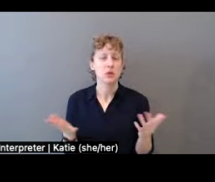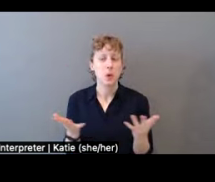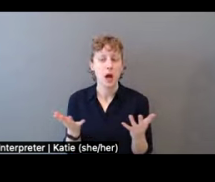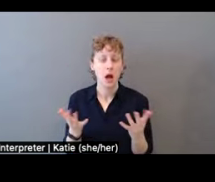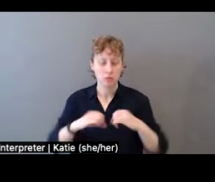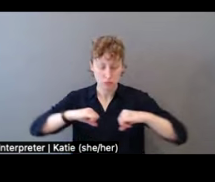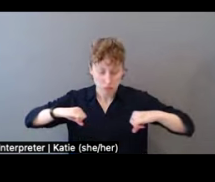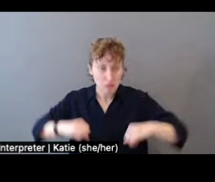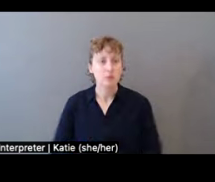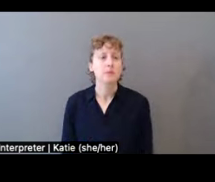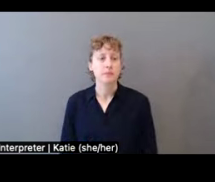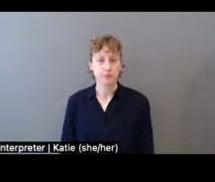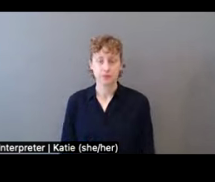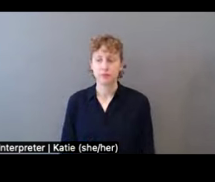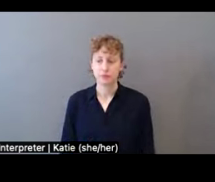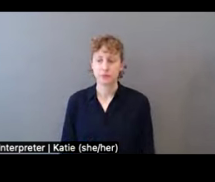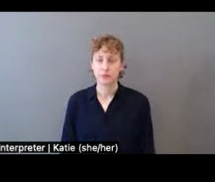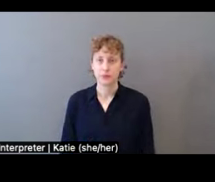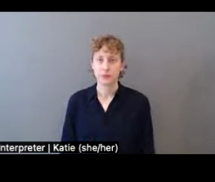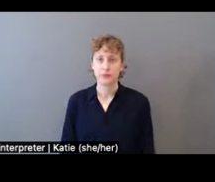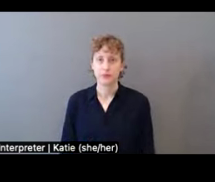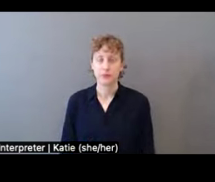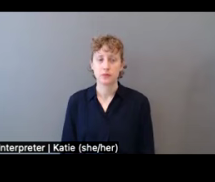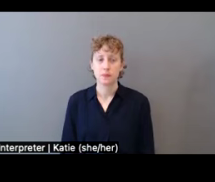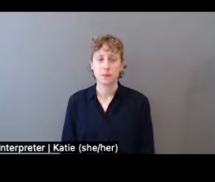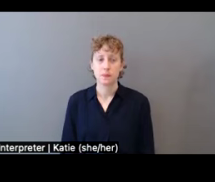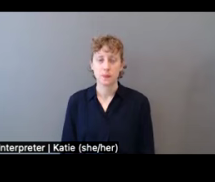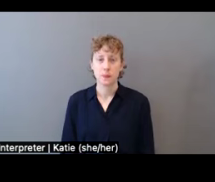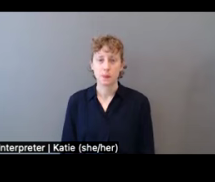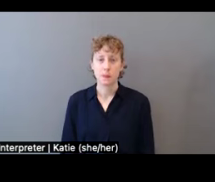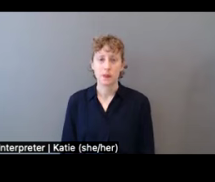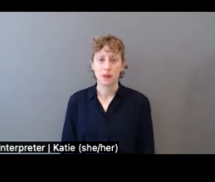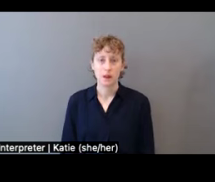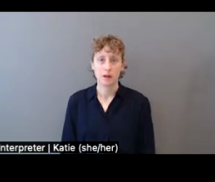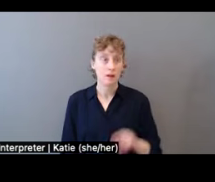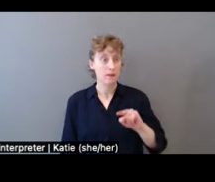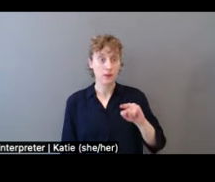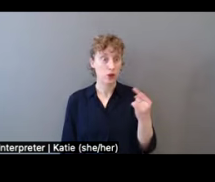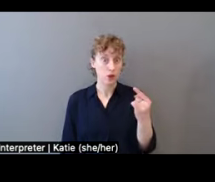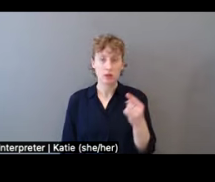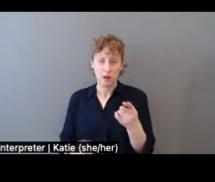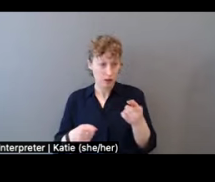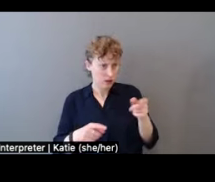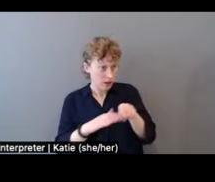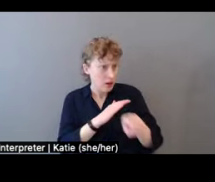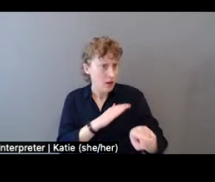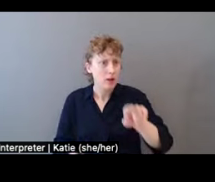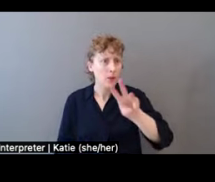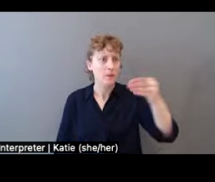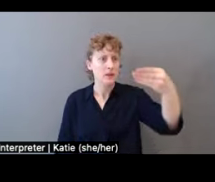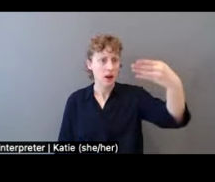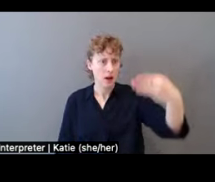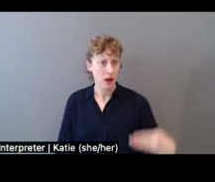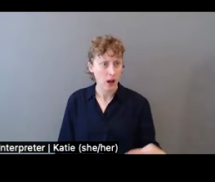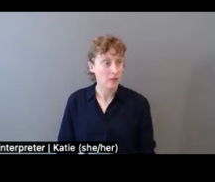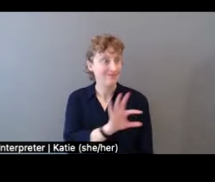So the first thing you'll have to do once you go through the documentation, through the website, is to get the registration